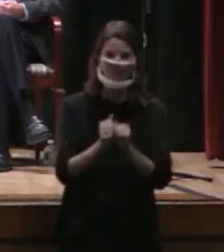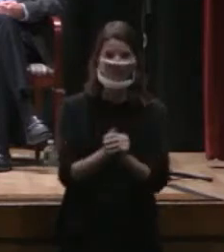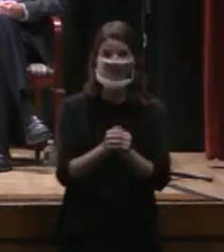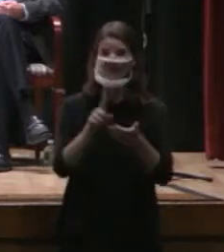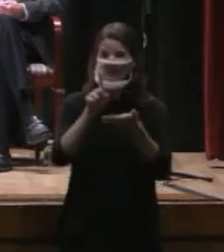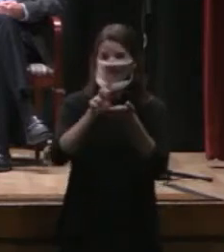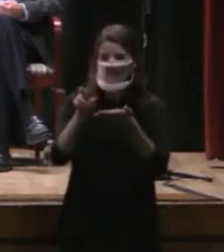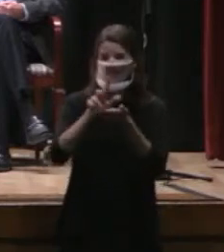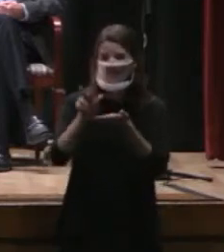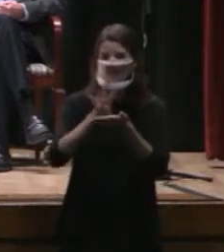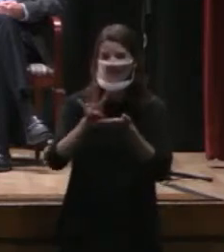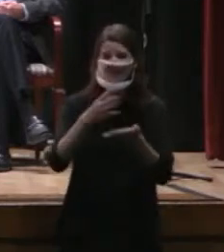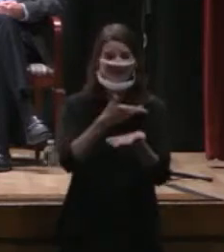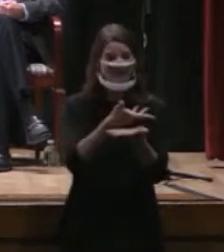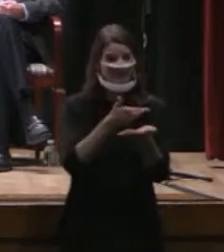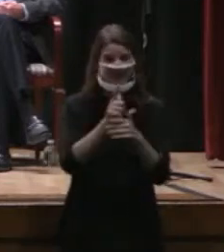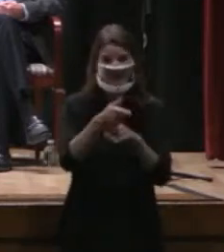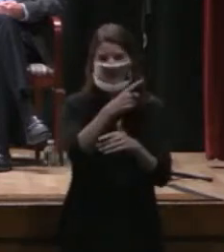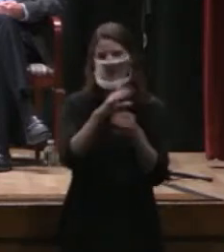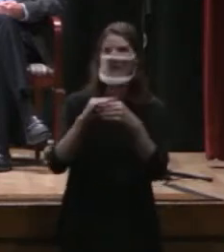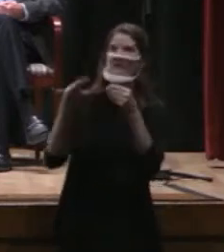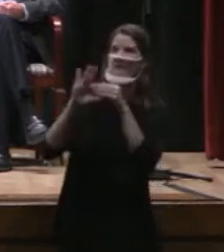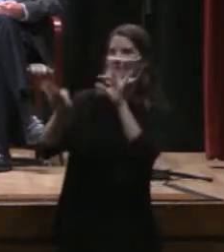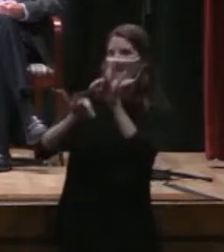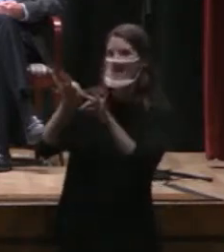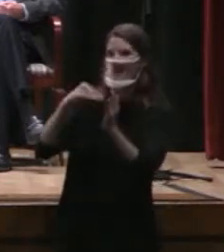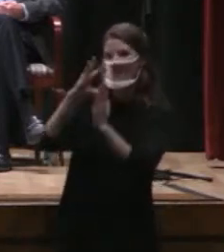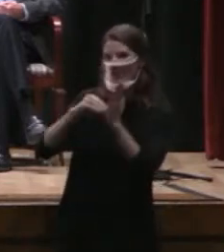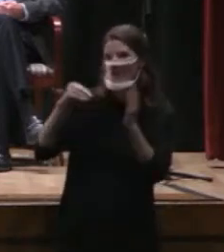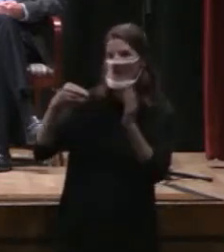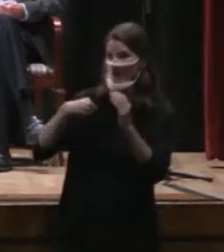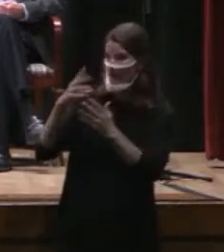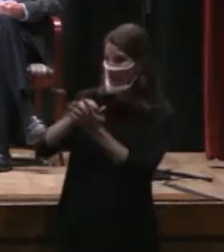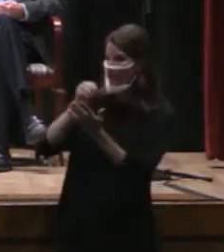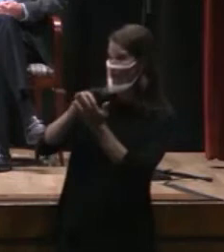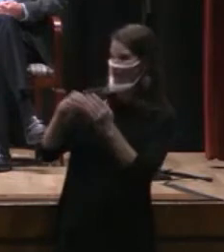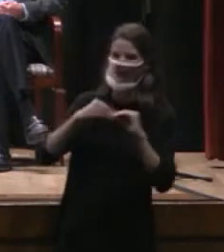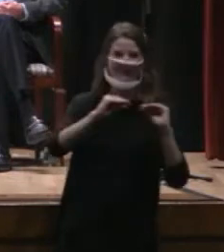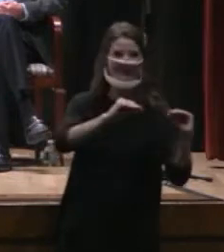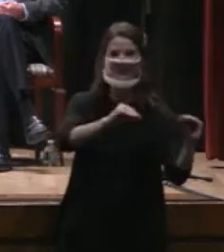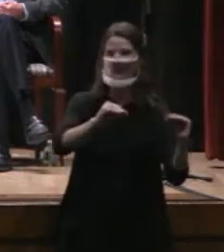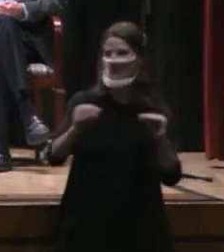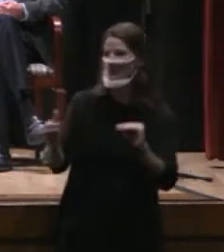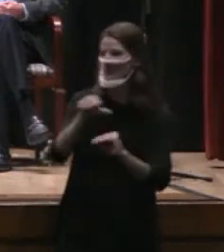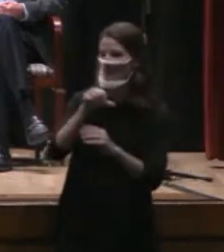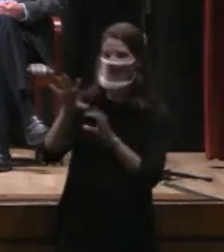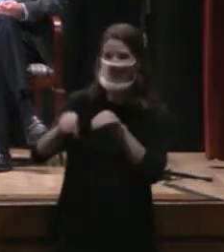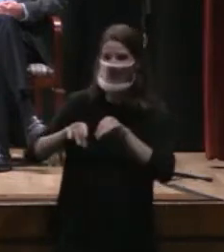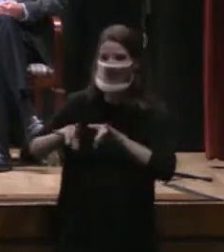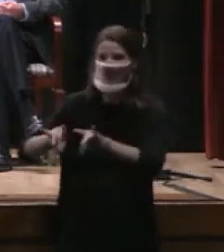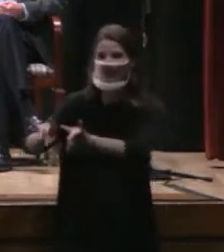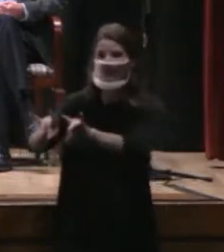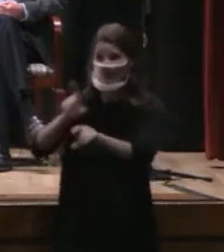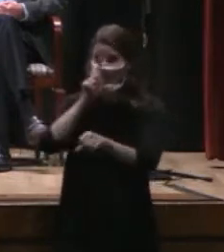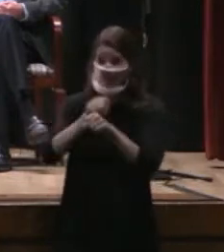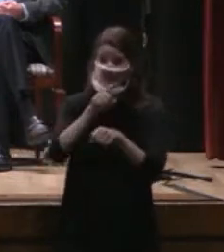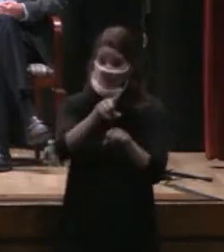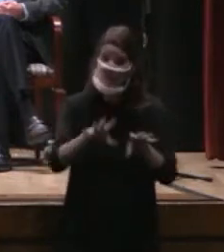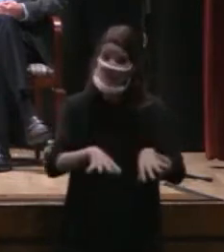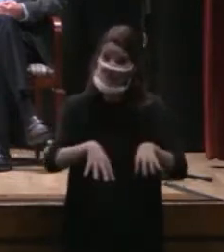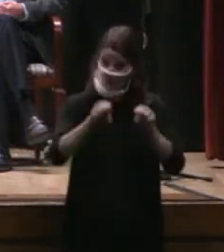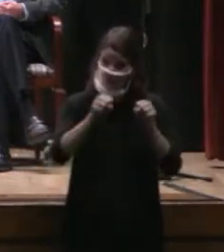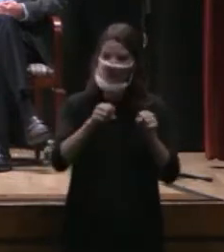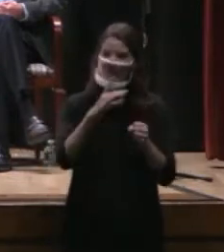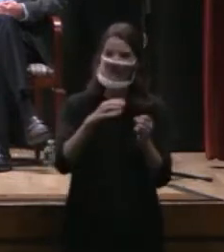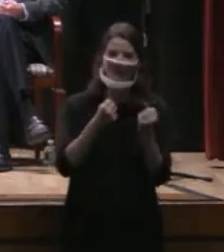later and she told me all that she was learning and all that she was able to teach others. She had actually organized a small